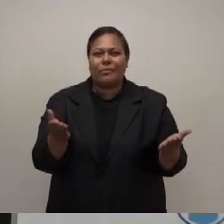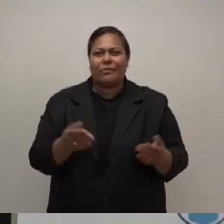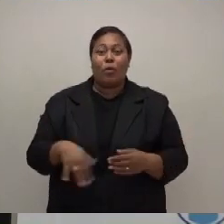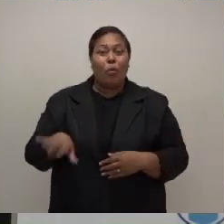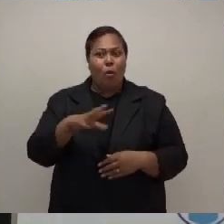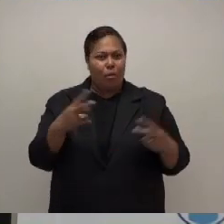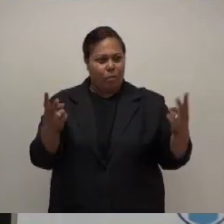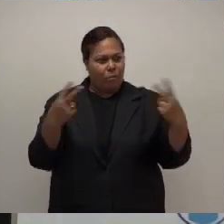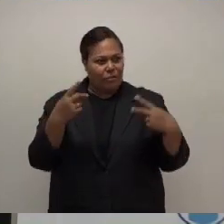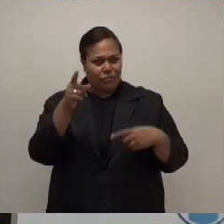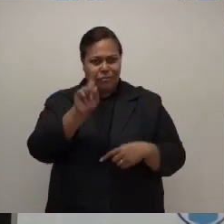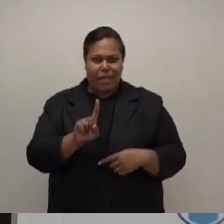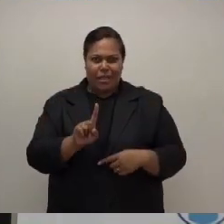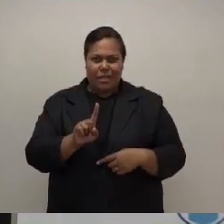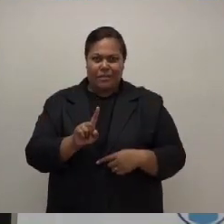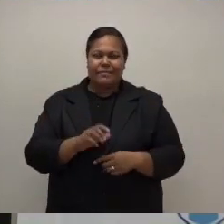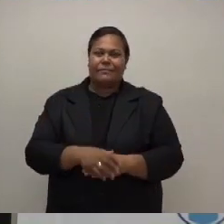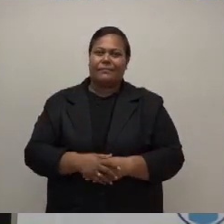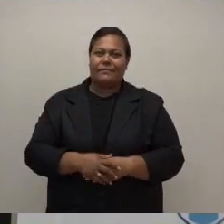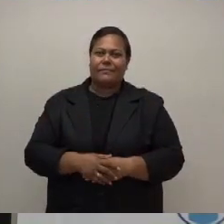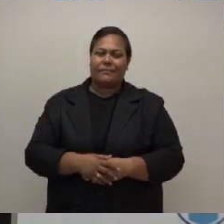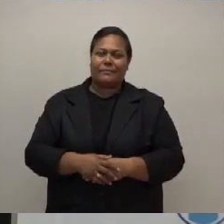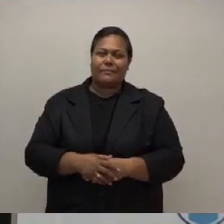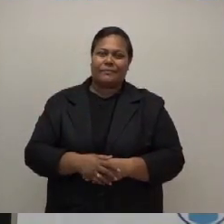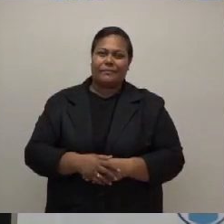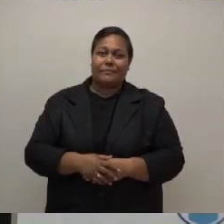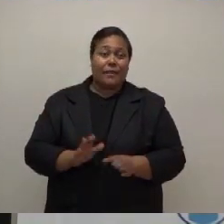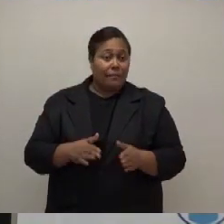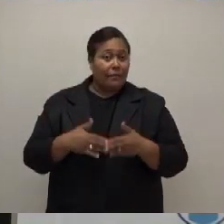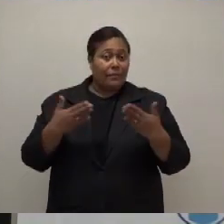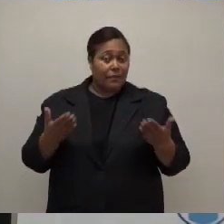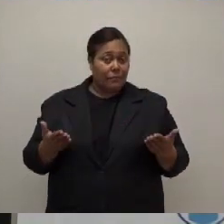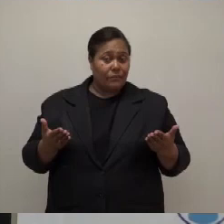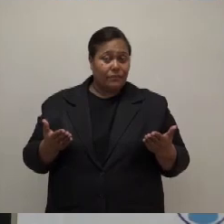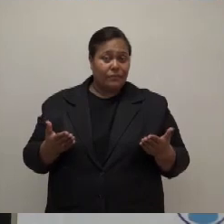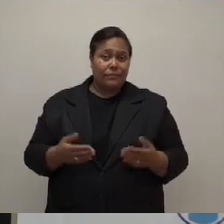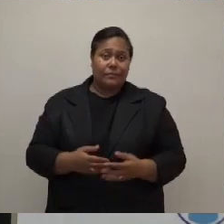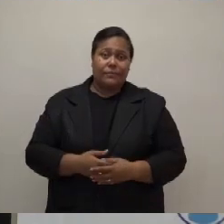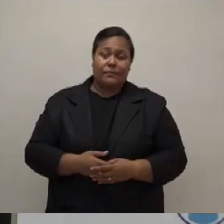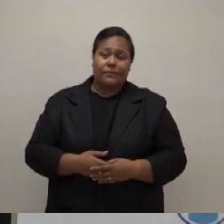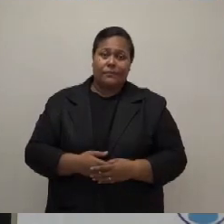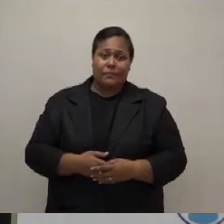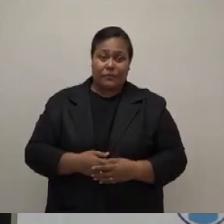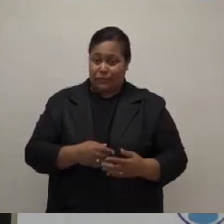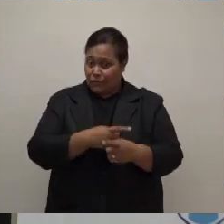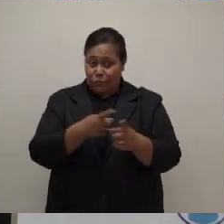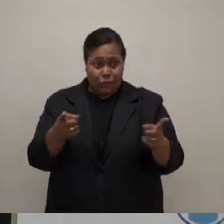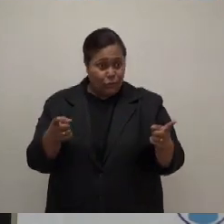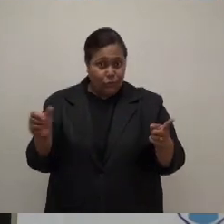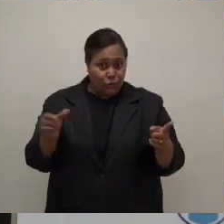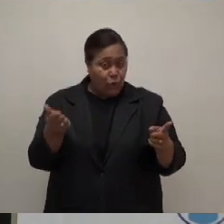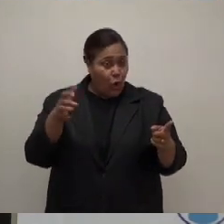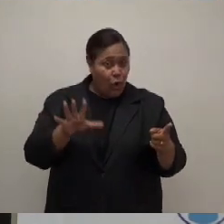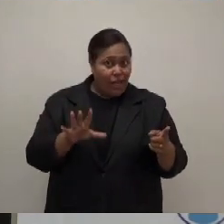with everyone they know doing their bit. By now, you should already have the